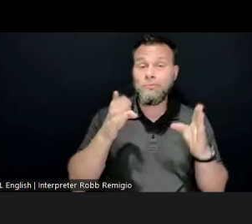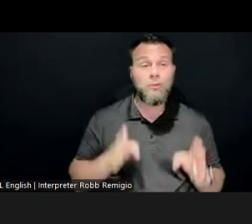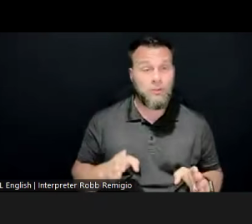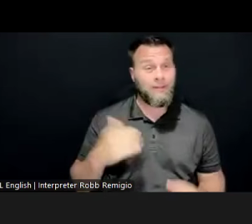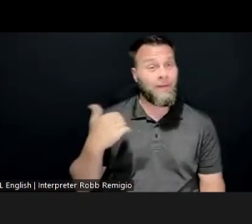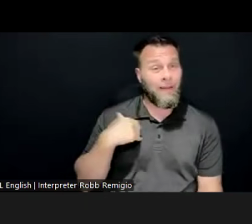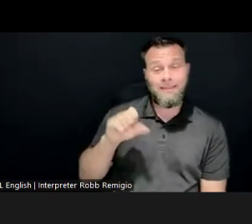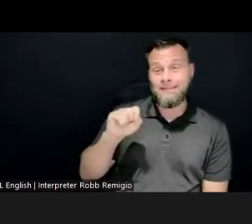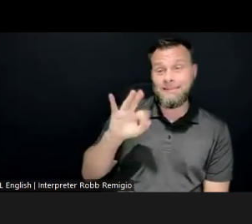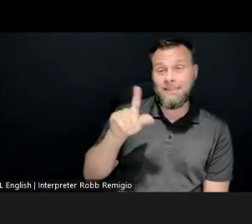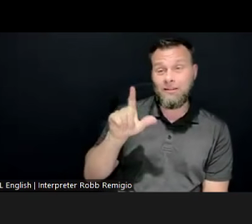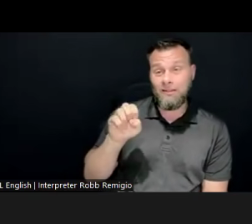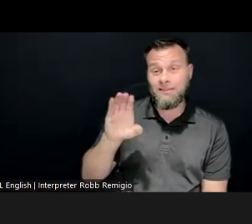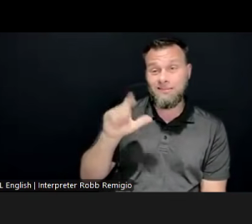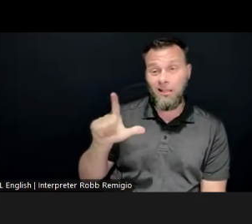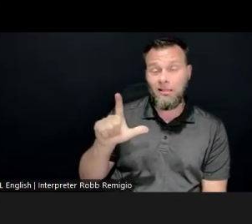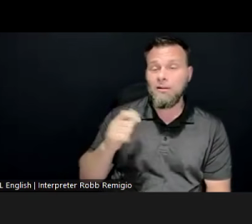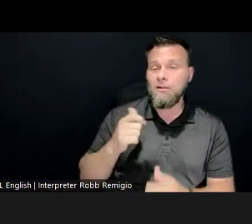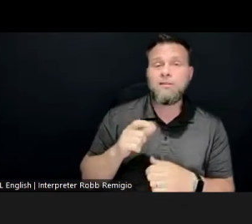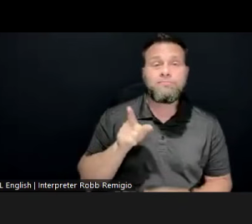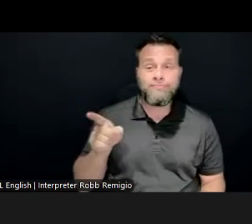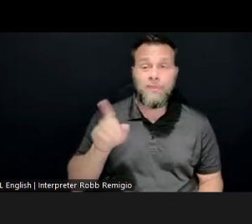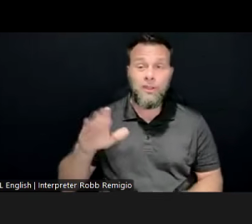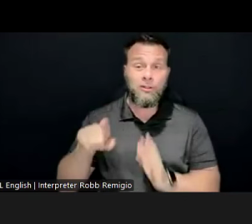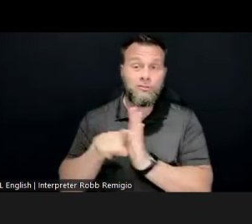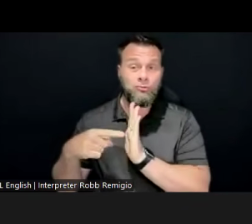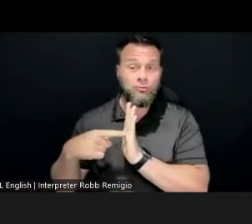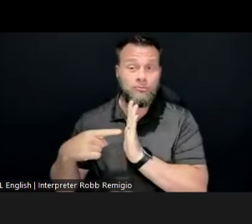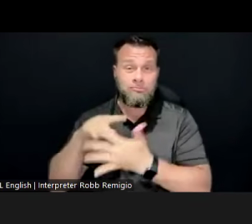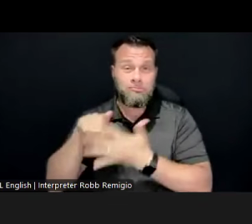symptoms and their treatment was unsupported by their caseworker.